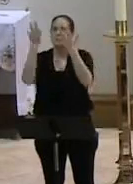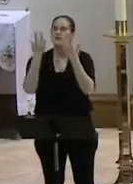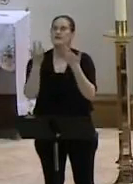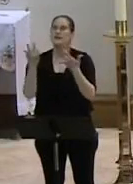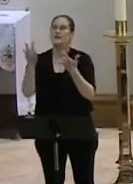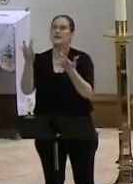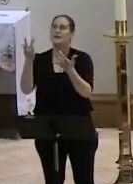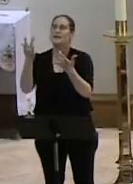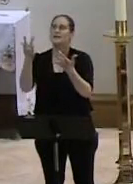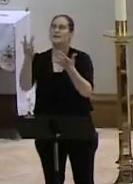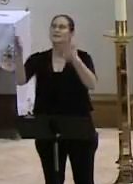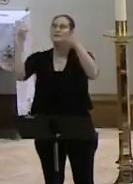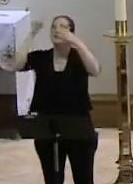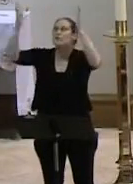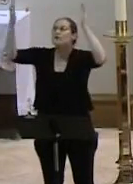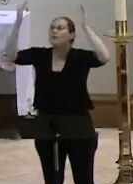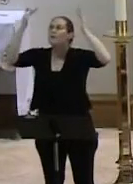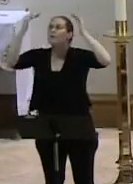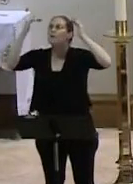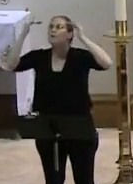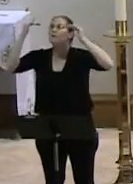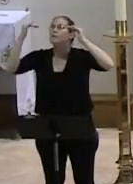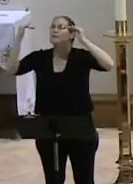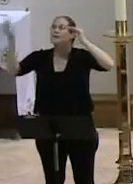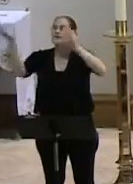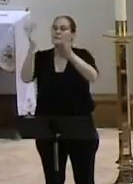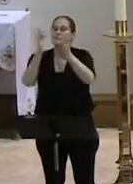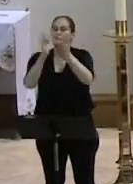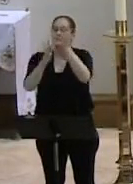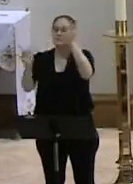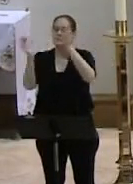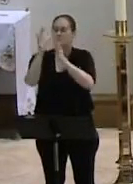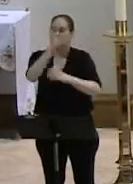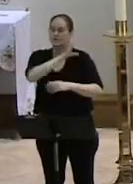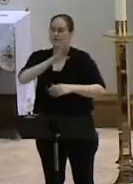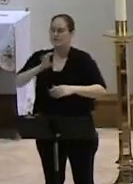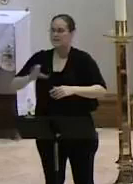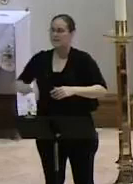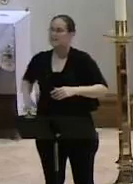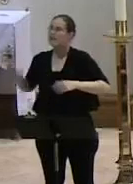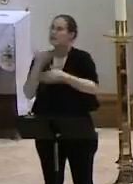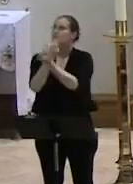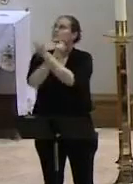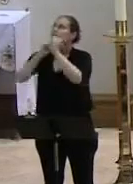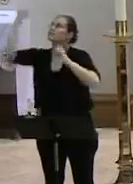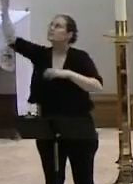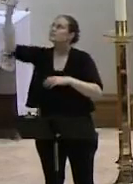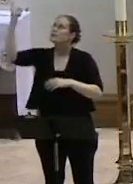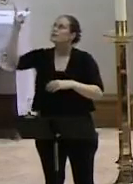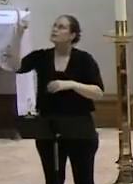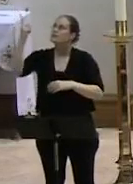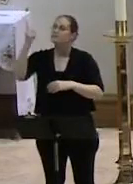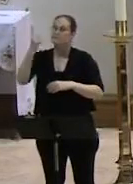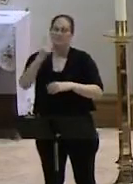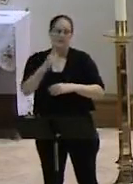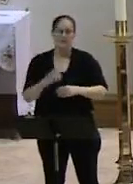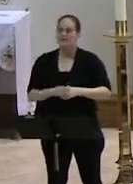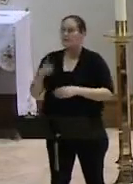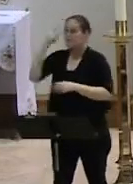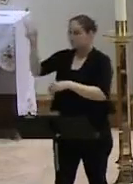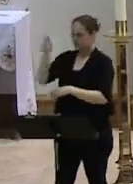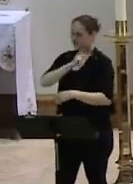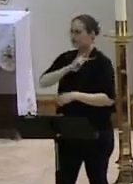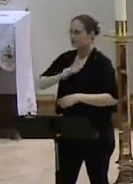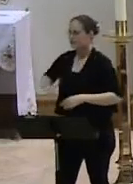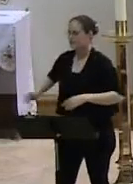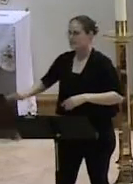the blessed hope and the coming of our Savior, Jesus Christ. For the